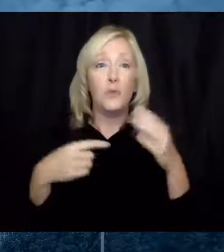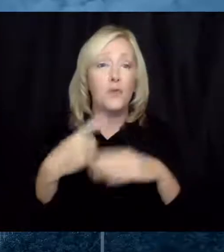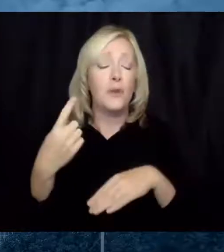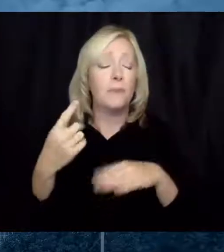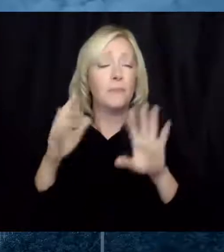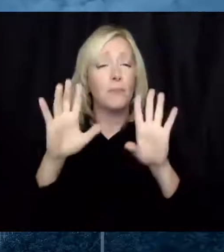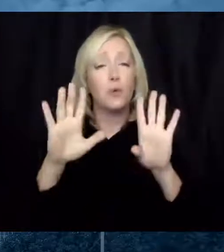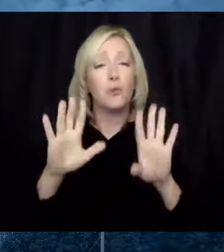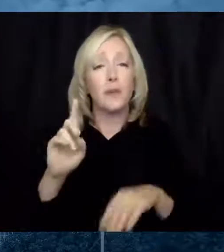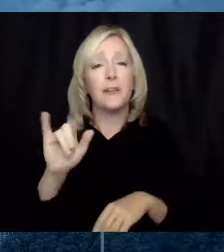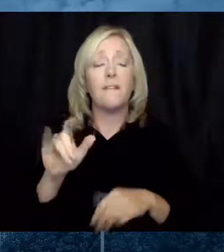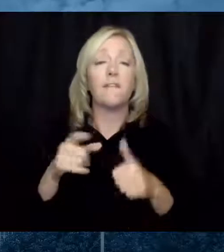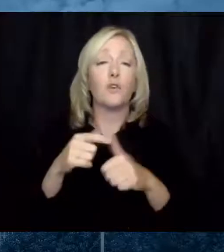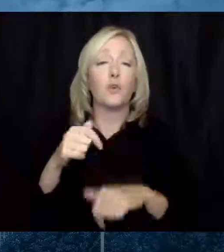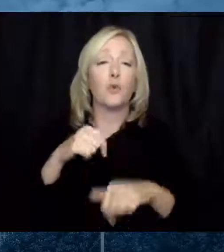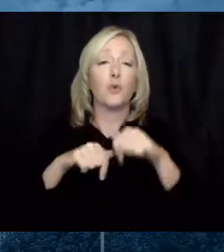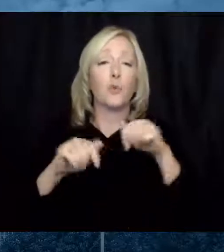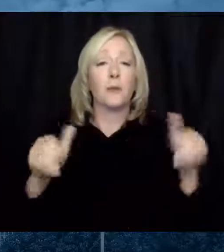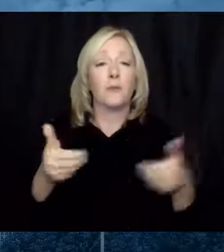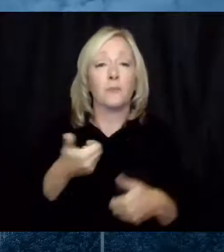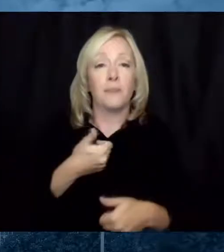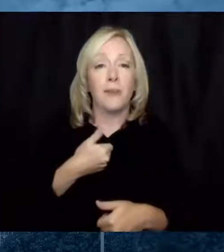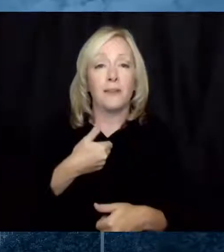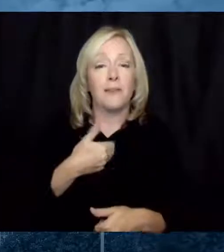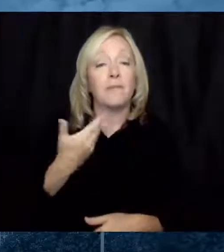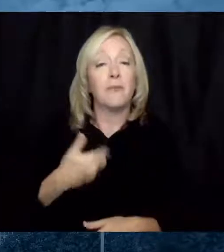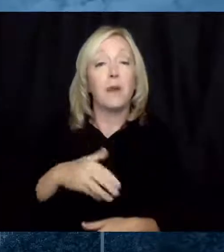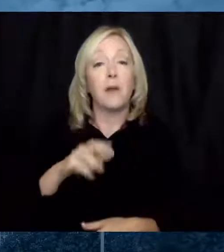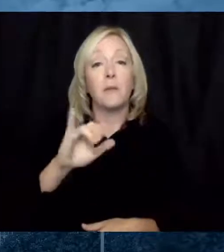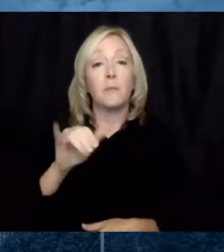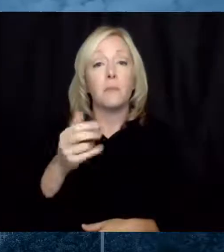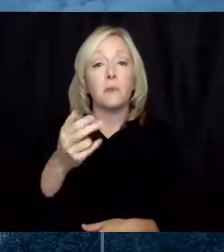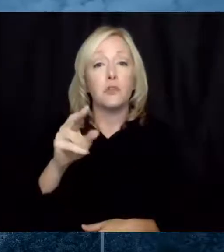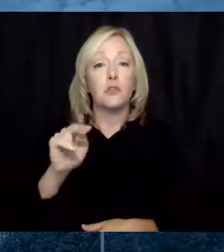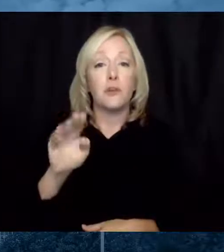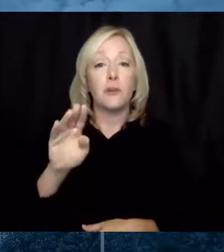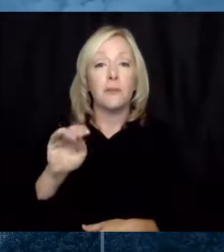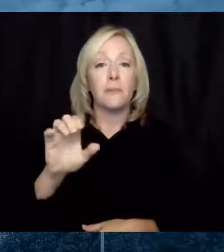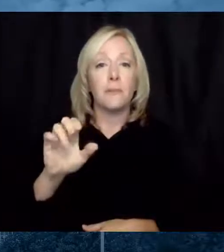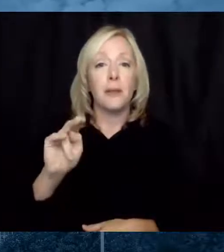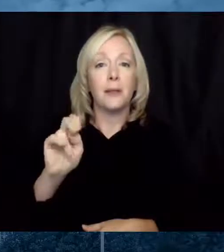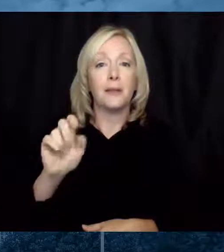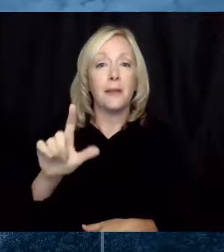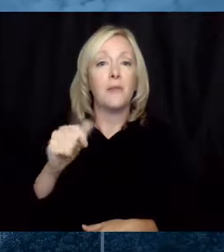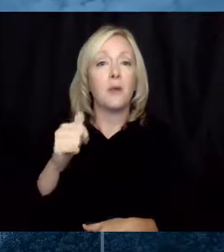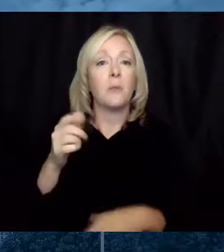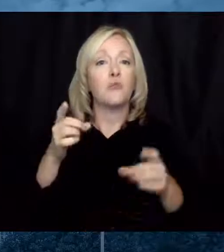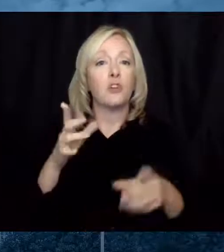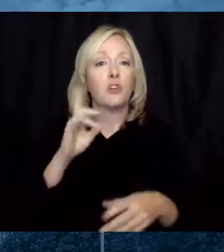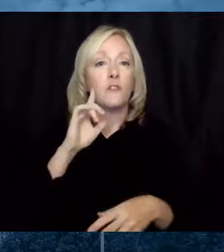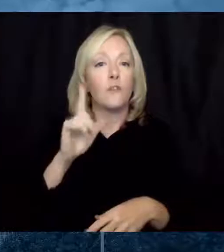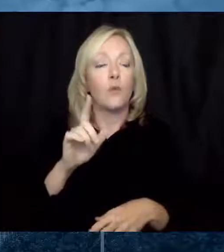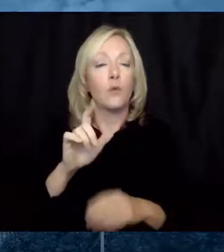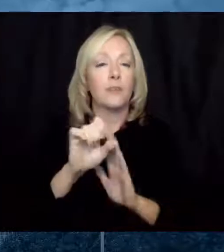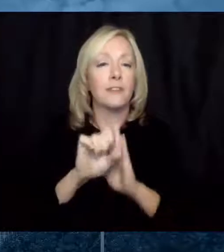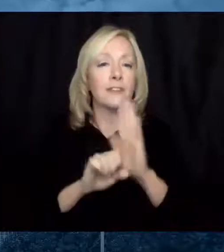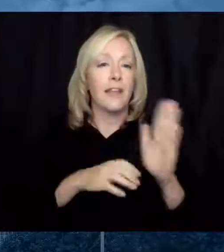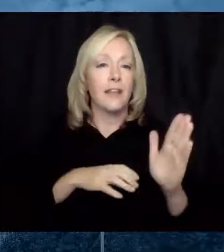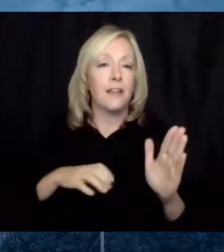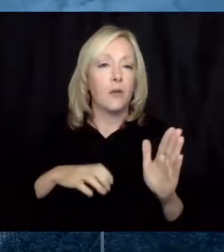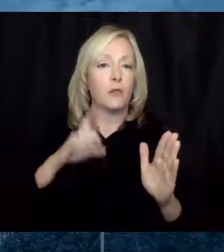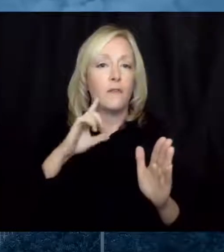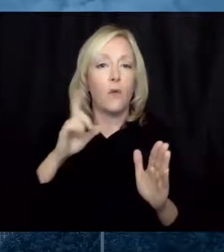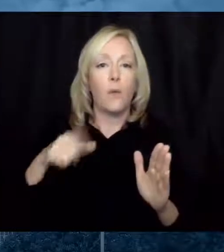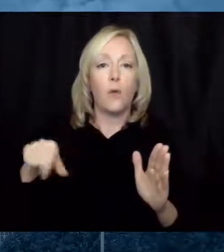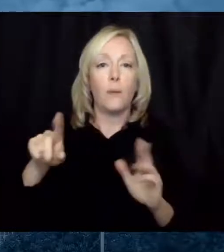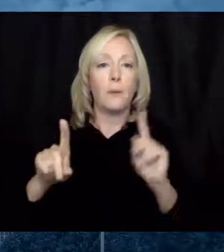First off, my name is John McNeil. I'm the Director of the State Council for Persons with Disabilities. As Director of the State Council for Persons with Disabilities,